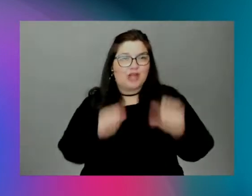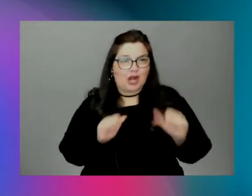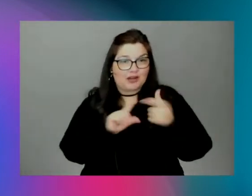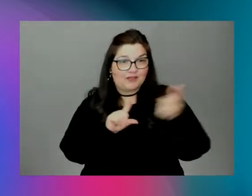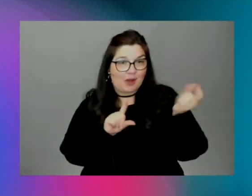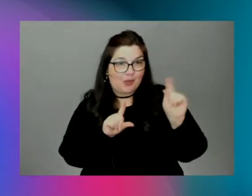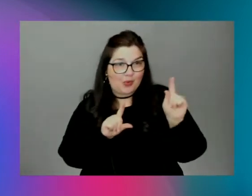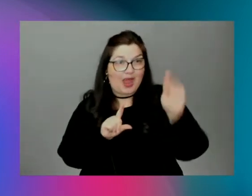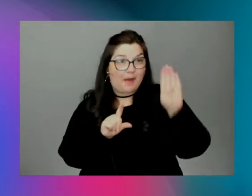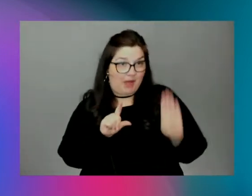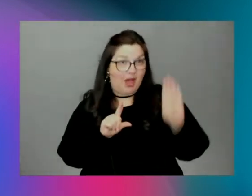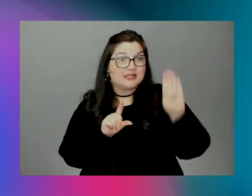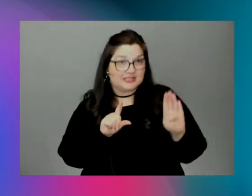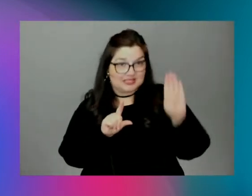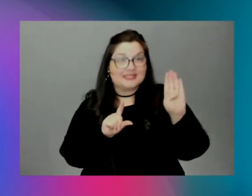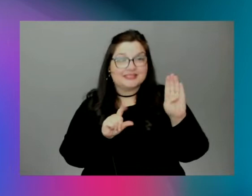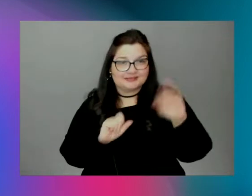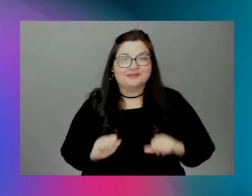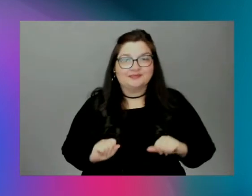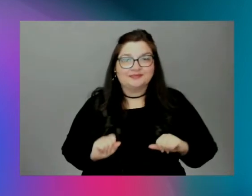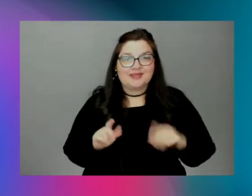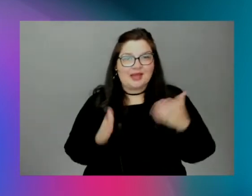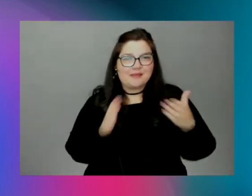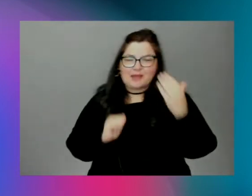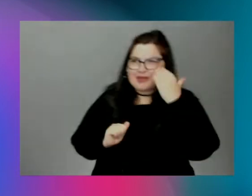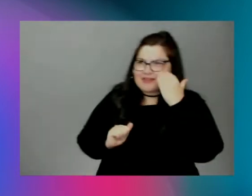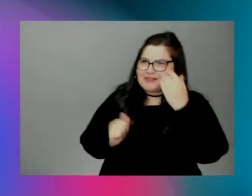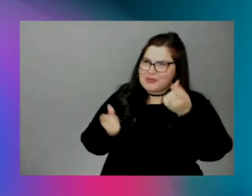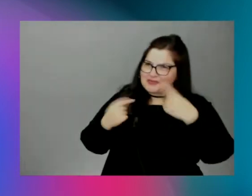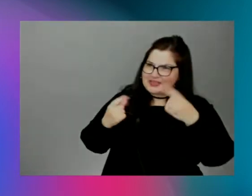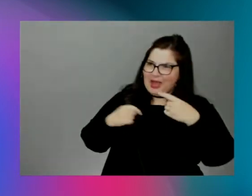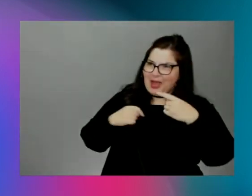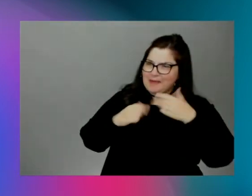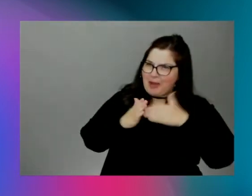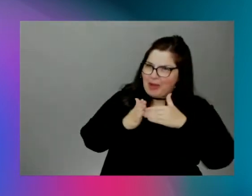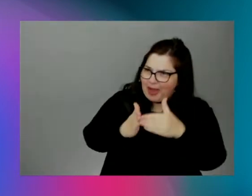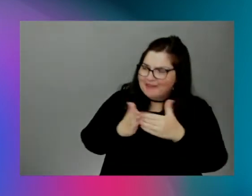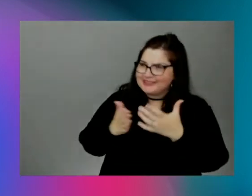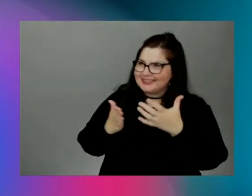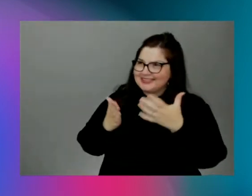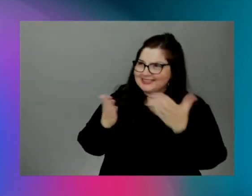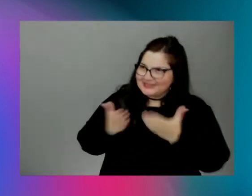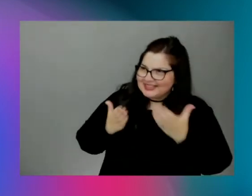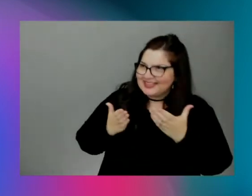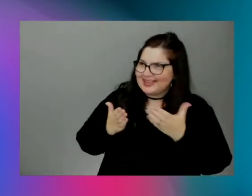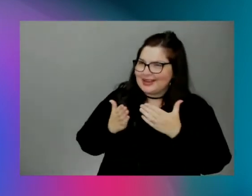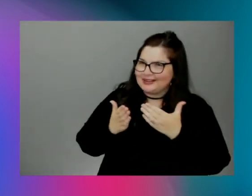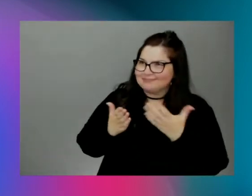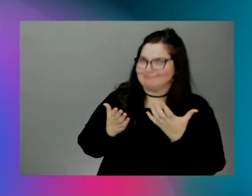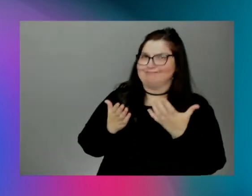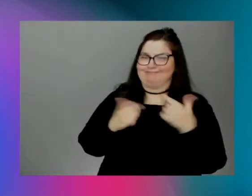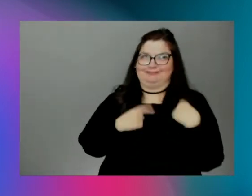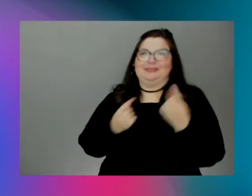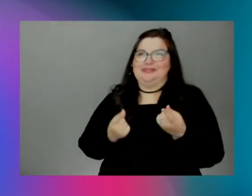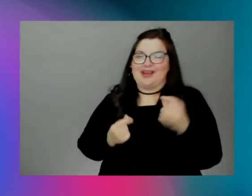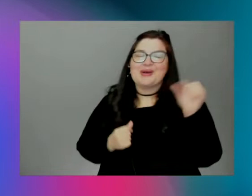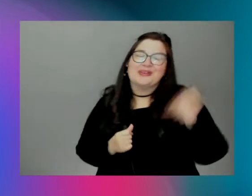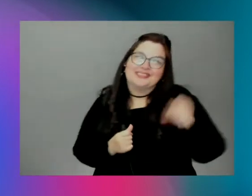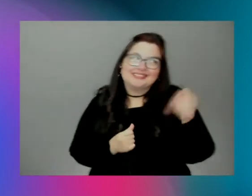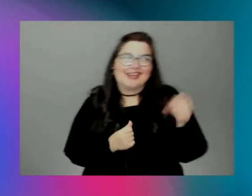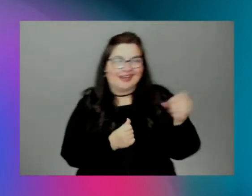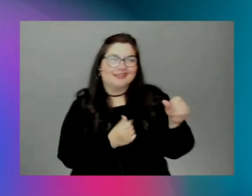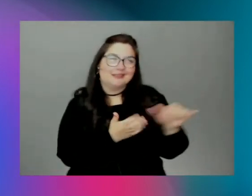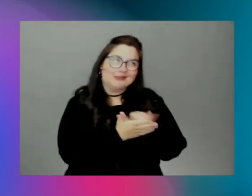Air, Raghav might look familiar. You've been with us a bunch now, Raghav. You're a regular. Yeah, I did one in New York Summit, yes. Yeah,